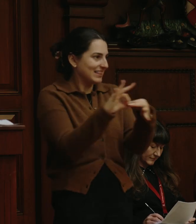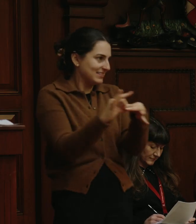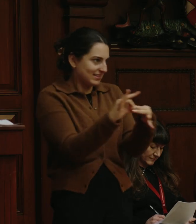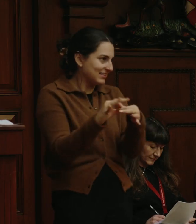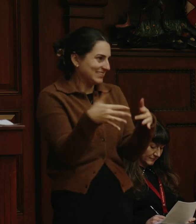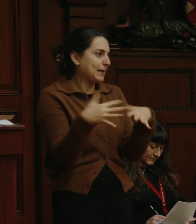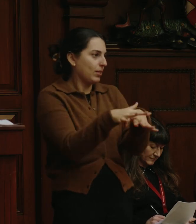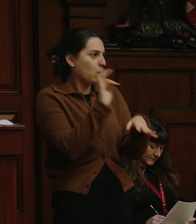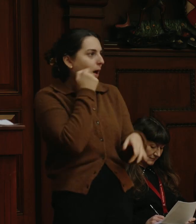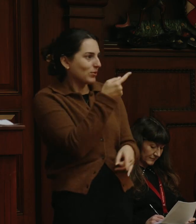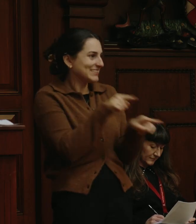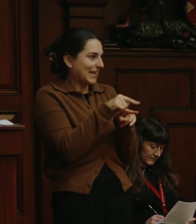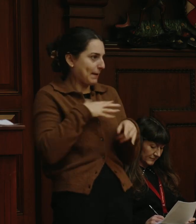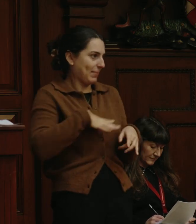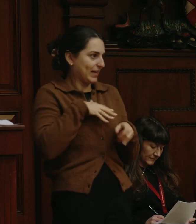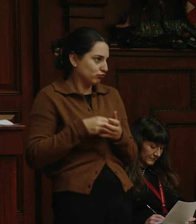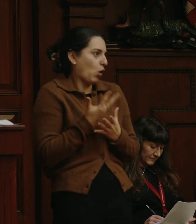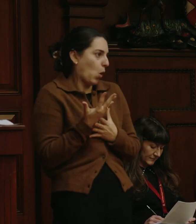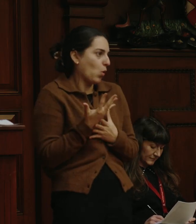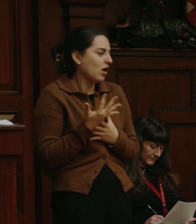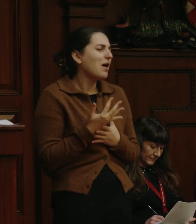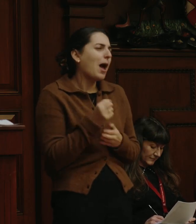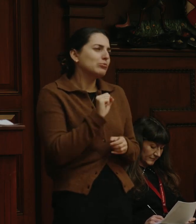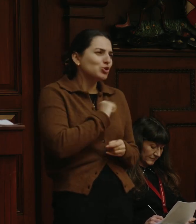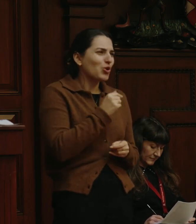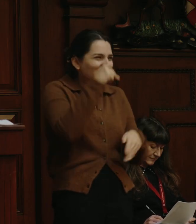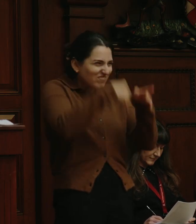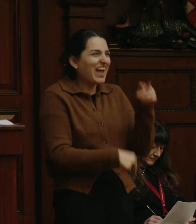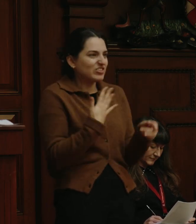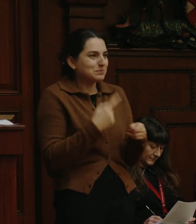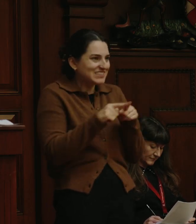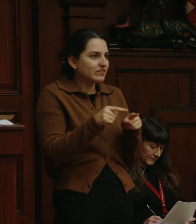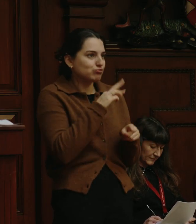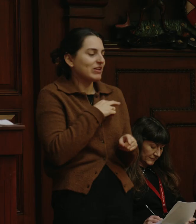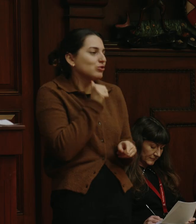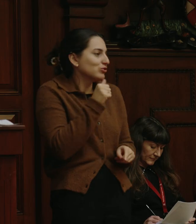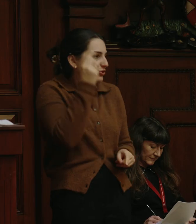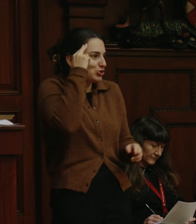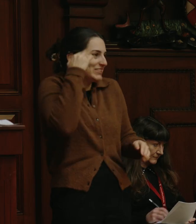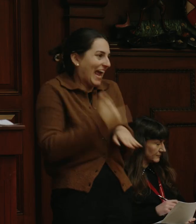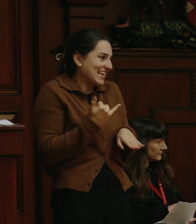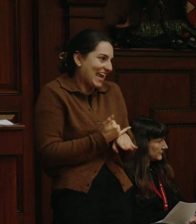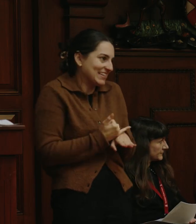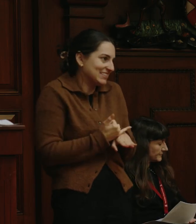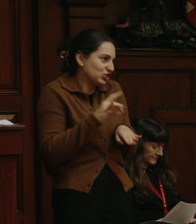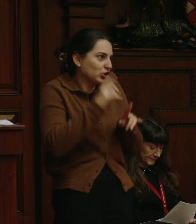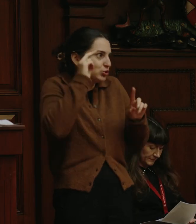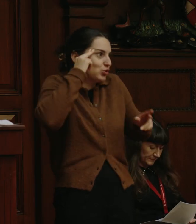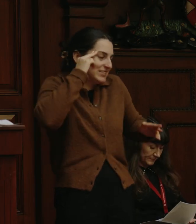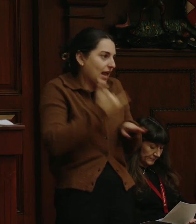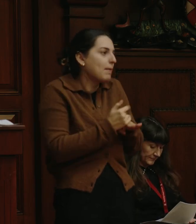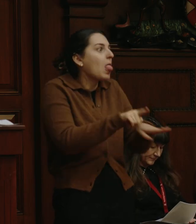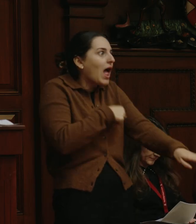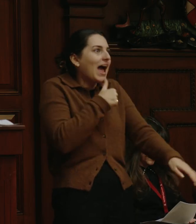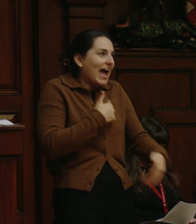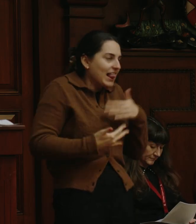why they're so similar. But there are probably differences we don't understand yet of why they're not the same thing. So a long answer,